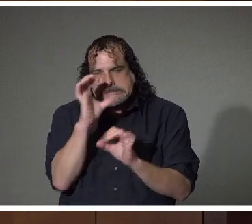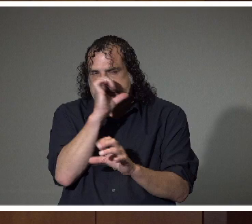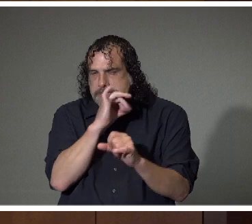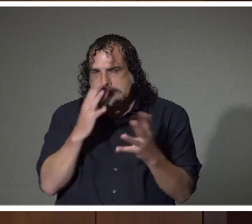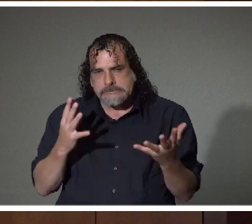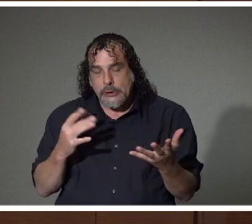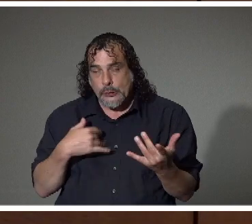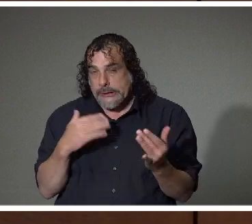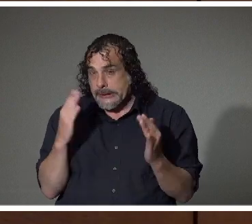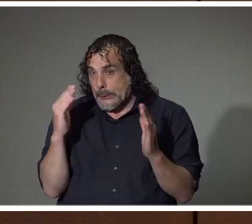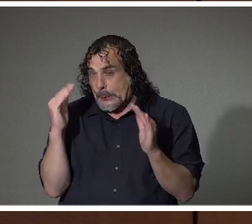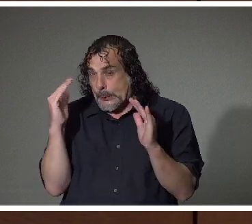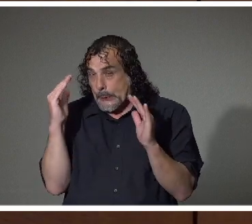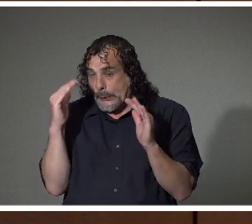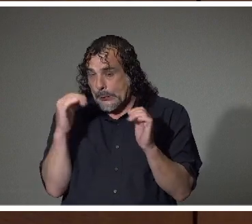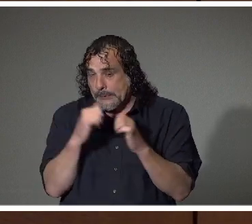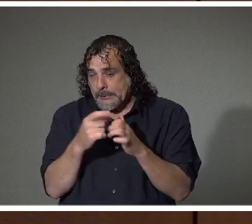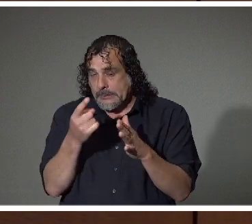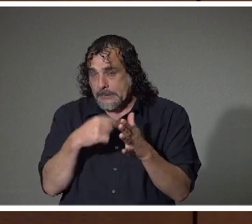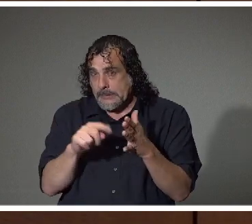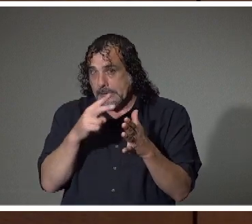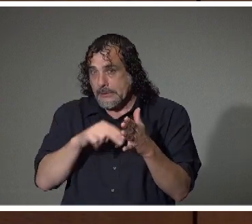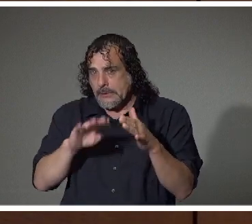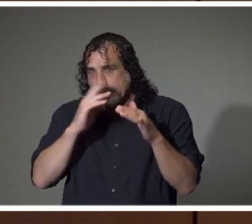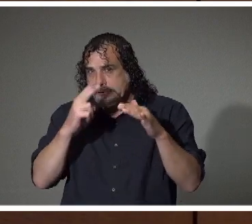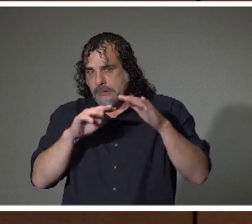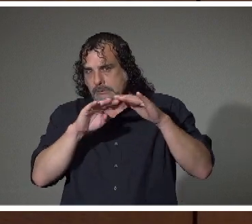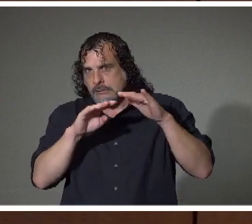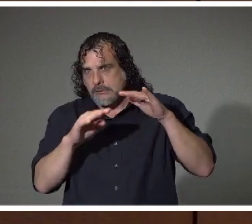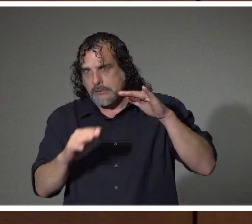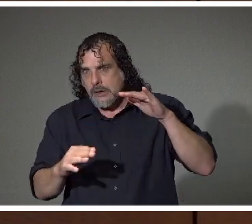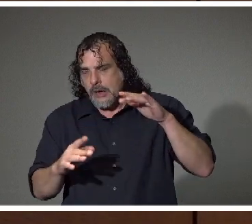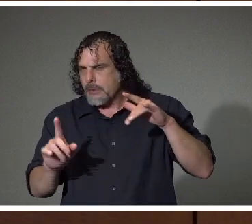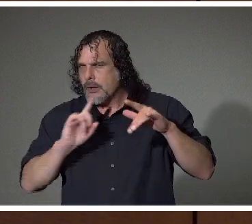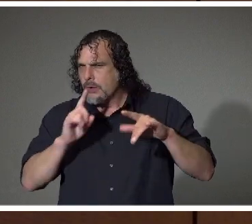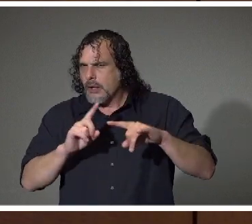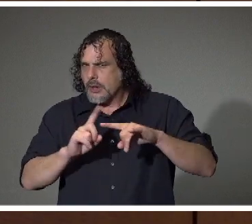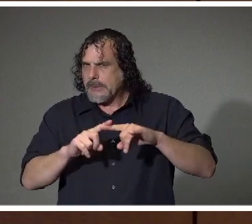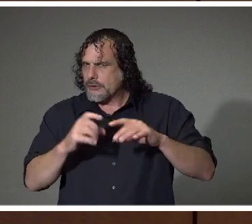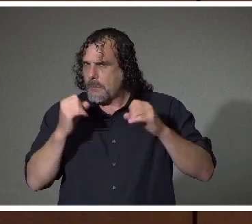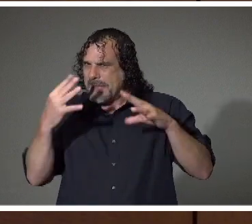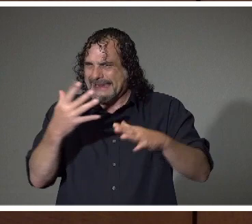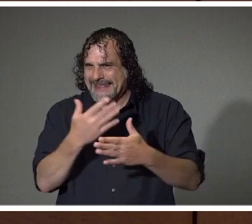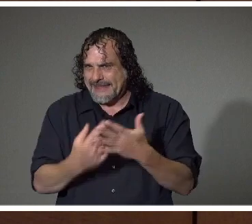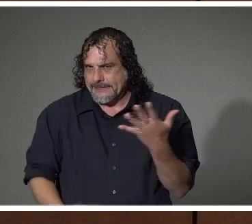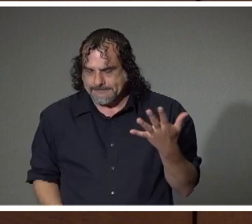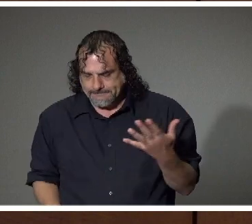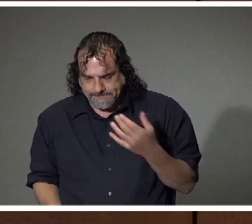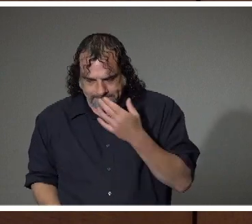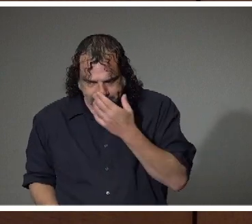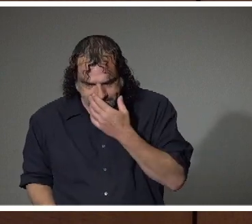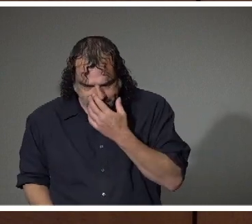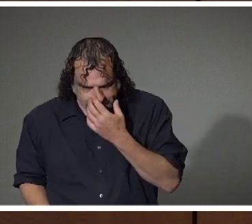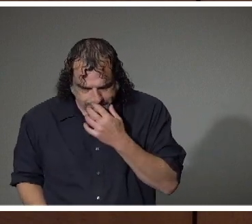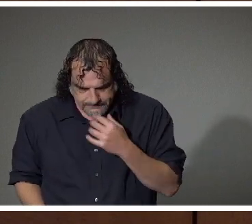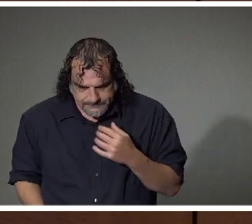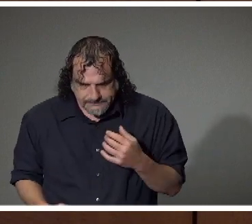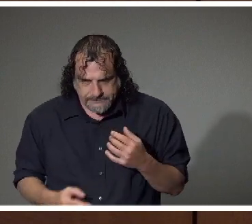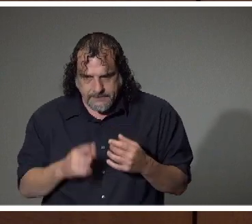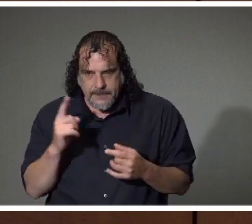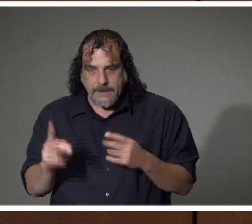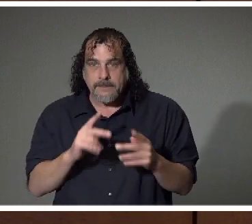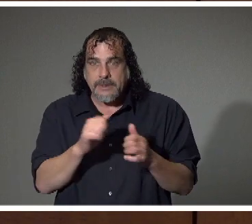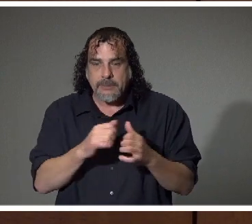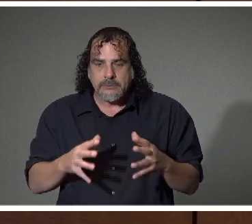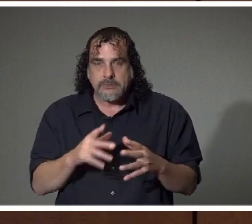We can hope, right, that over the next few weeks we'll start to see a decline, but it's dependent upon a lot of things. You know, what happens in areas where people have transmission? Do people